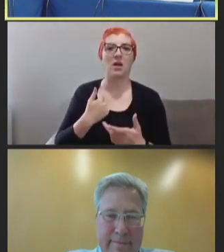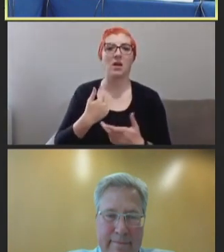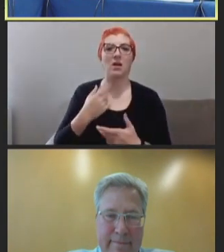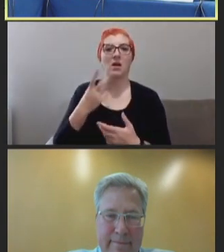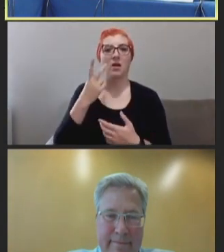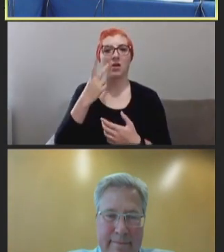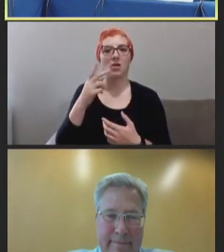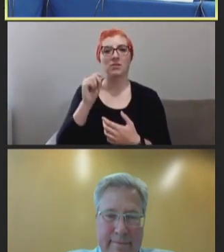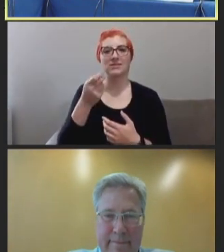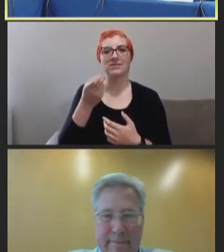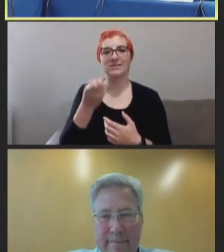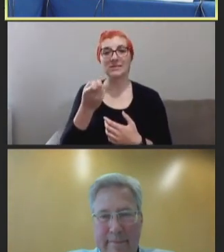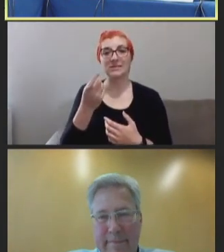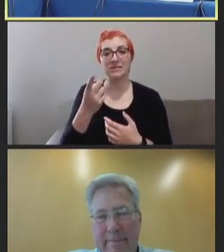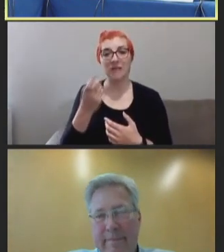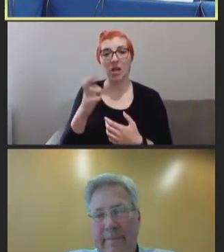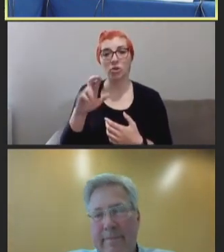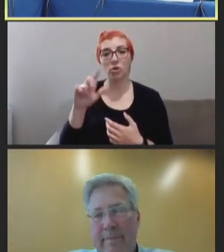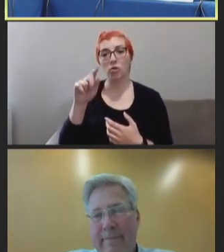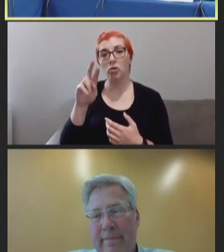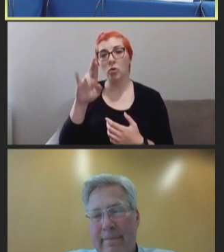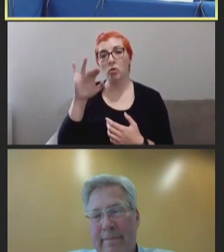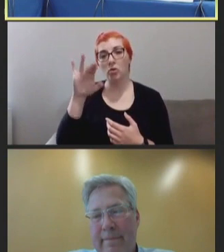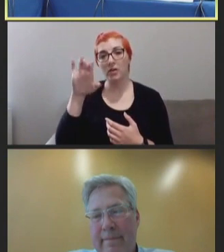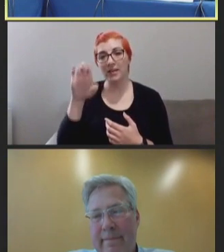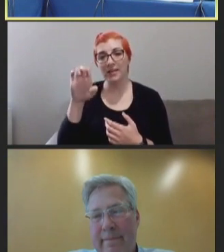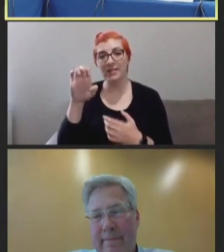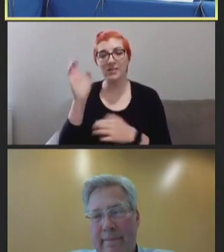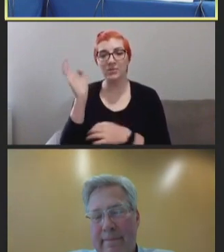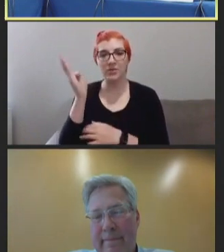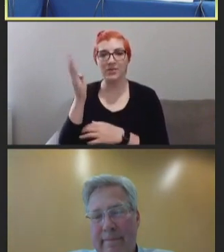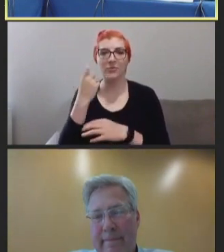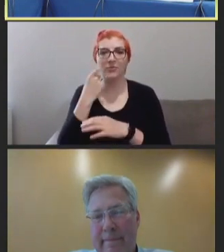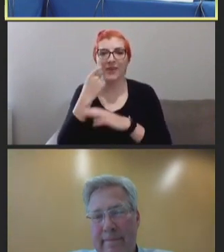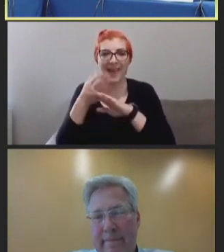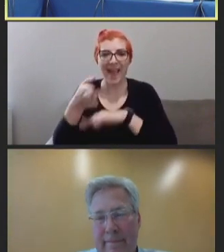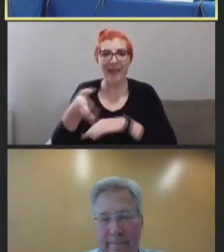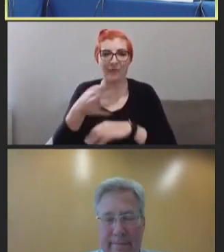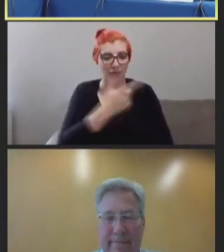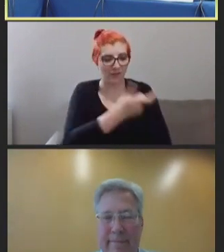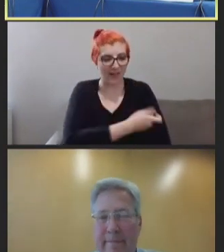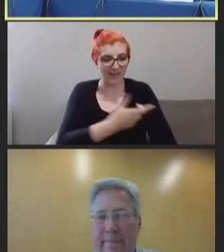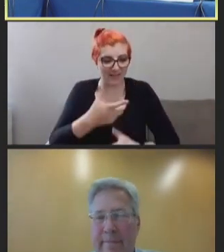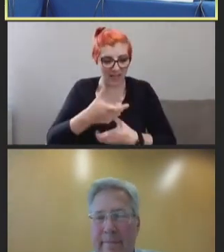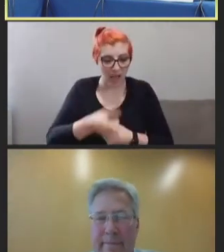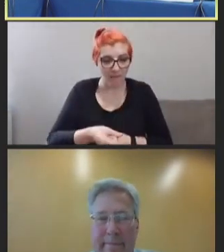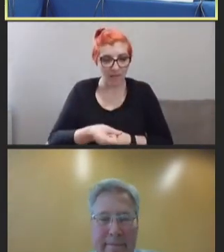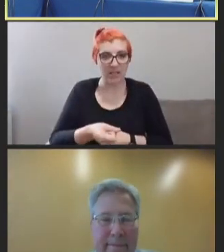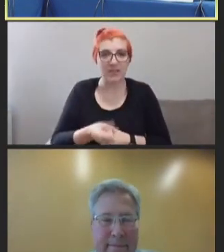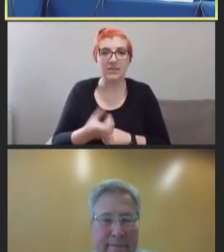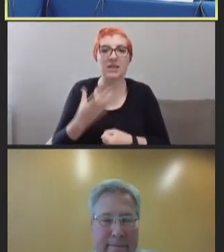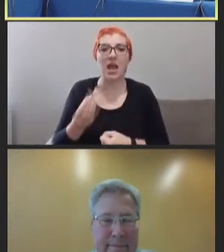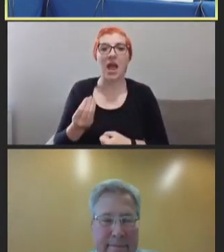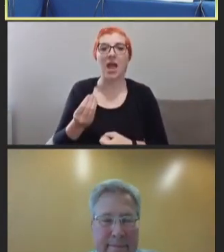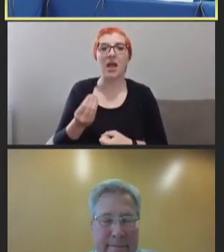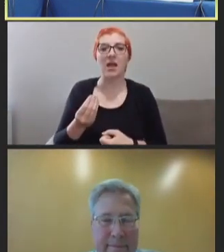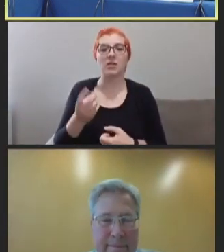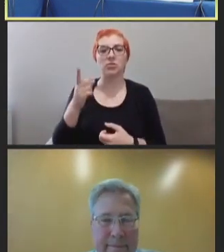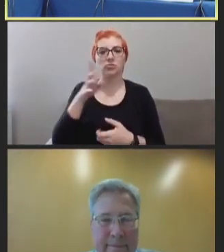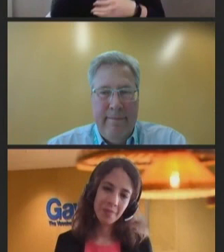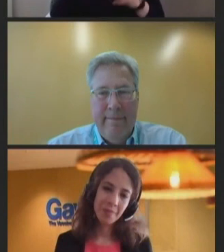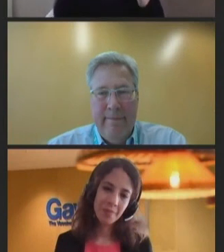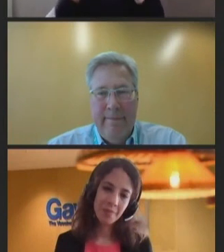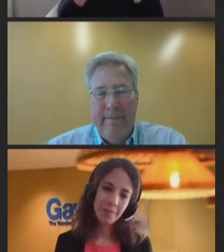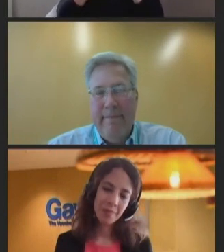Laurie's presentation coming right after our vaccine confidence discussion. And, when she was talking